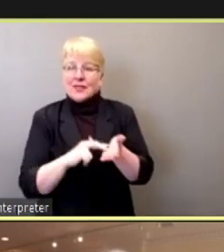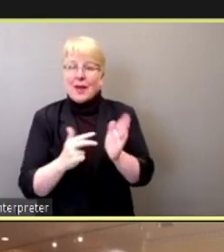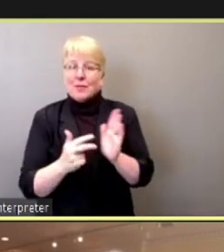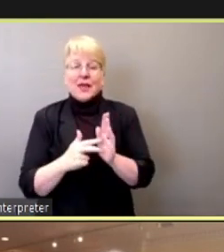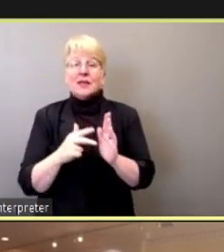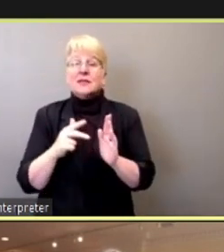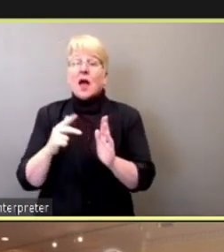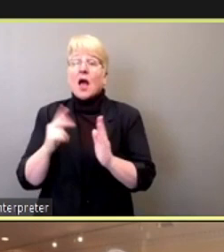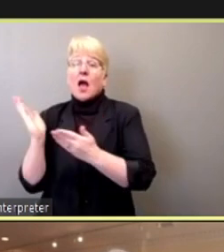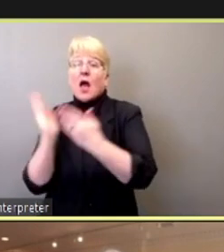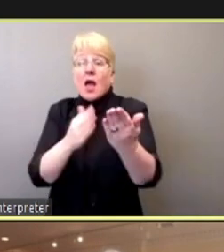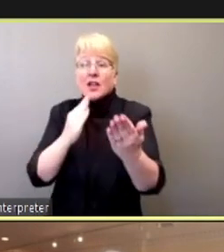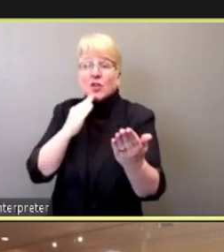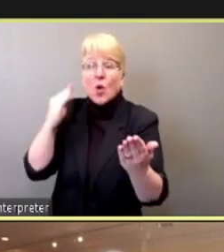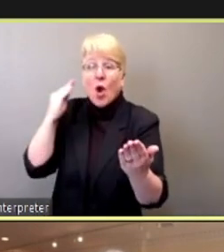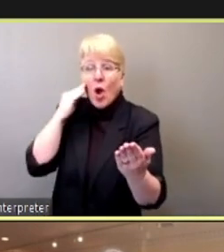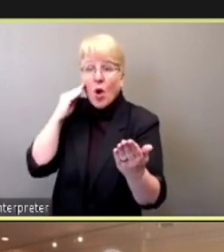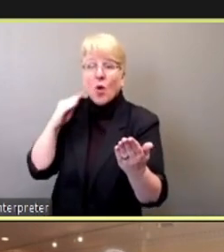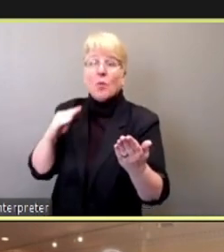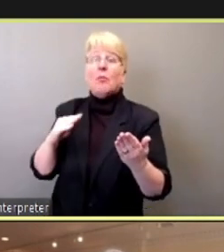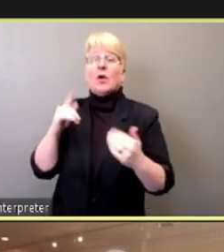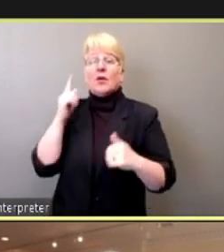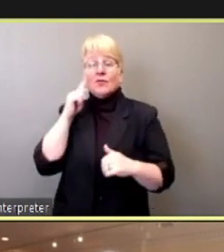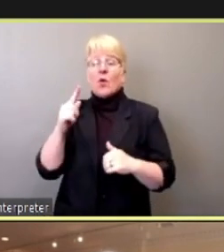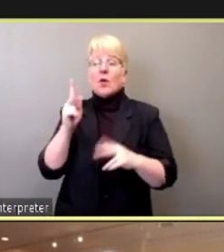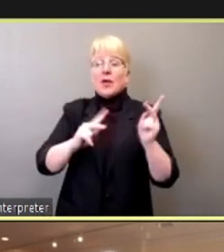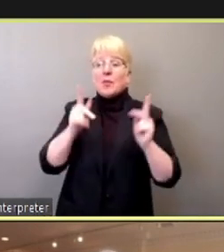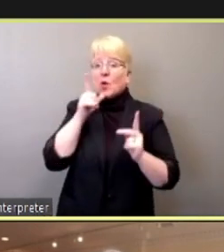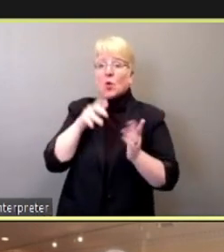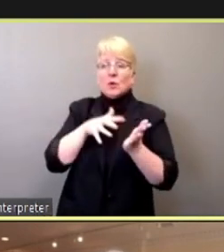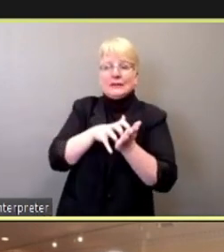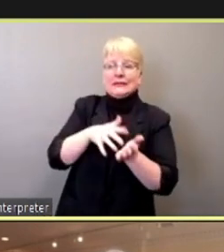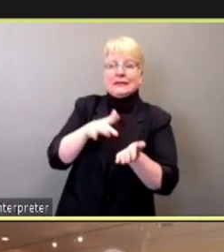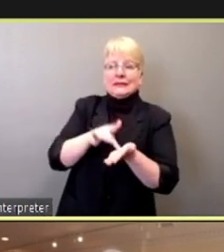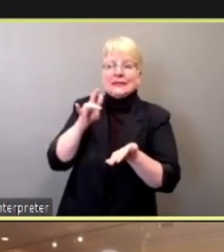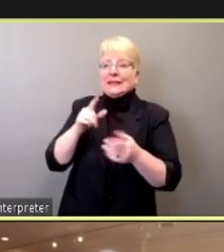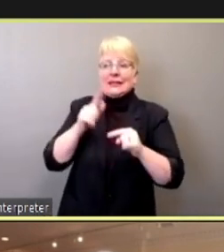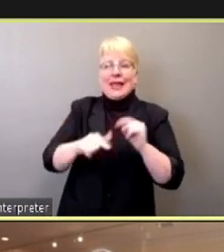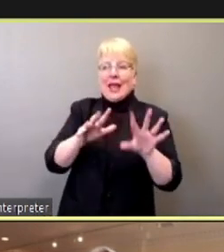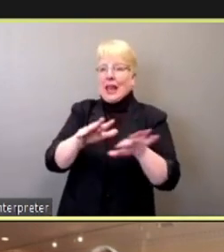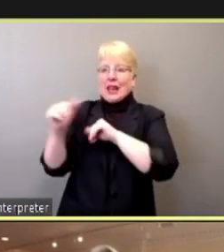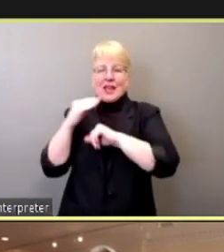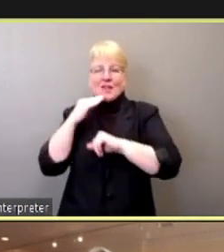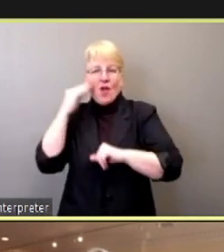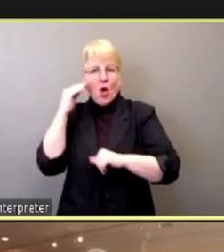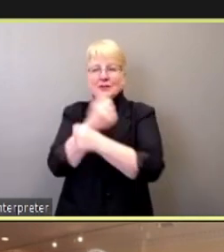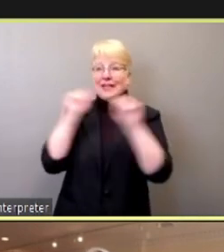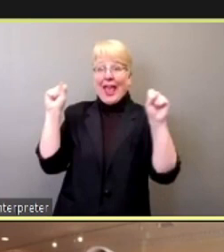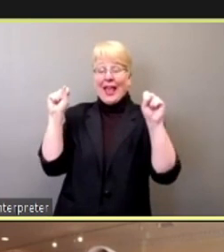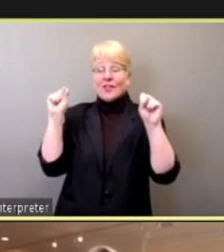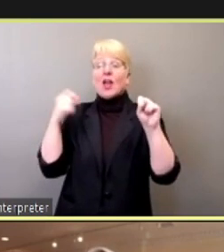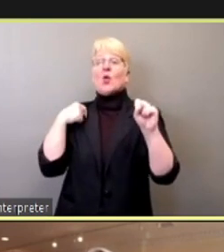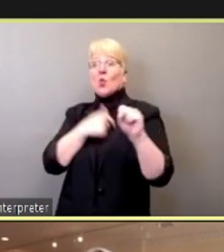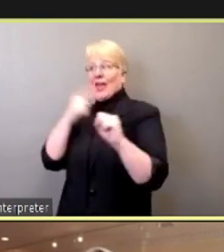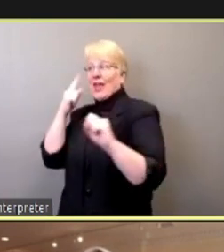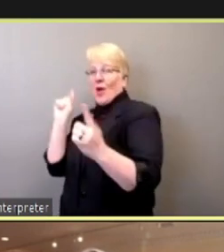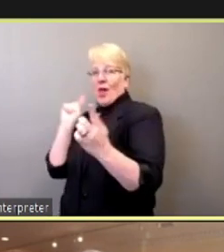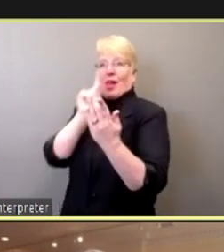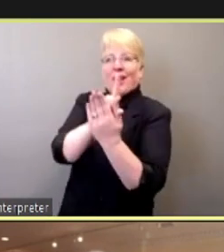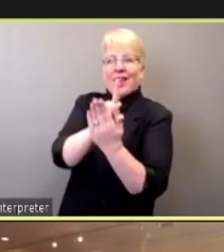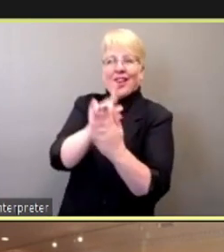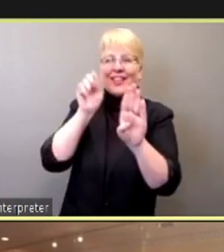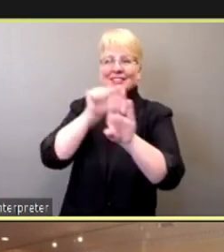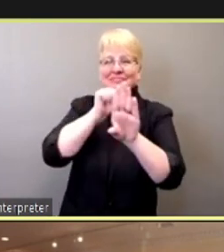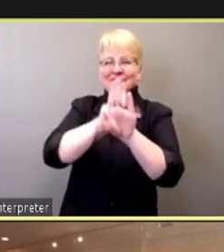door, particularly for vulnerable populations who cannot leave their homes. We're coming to you, and that is